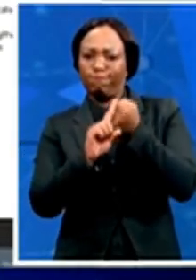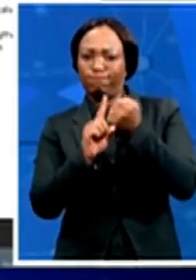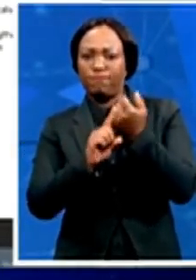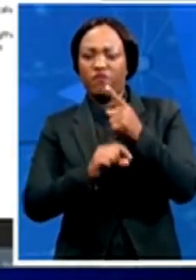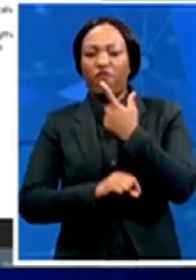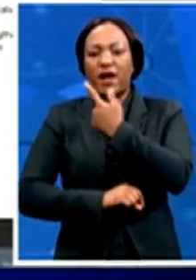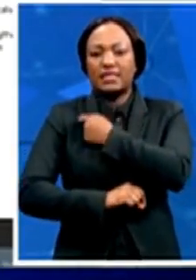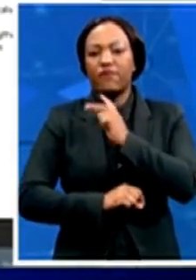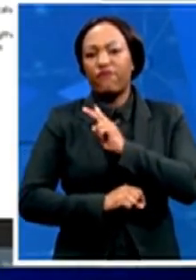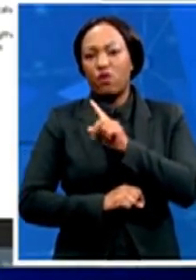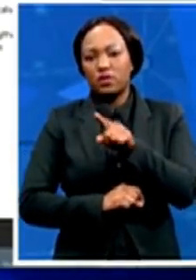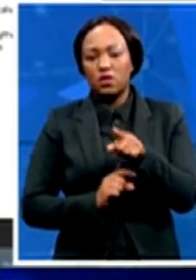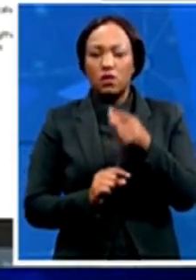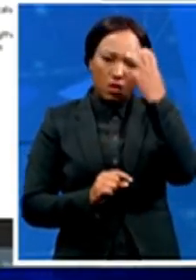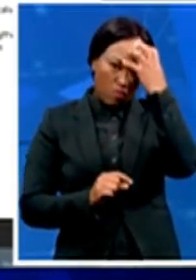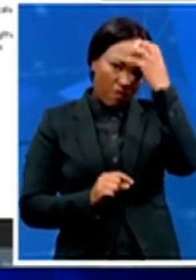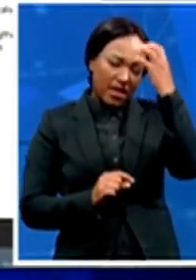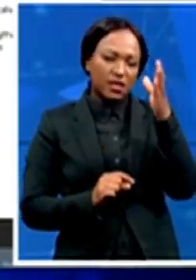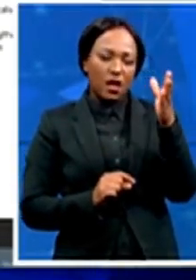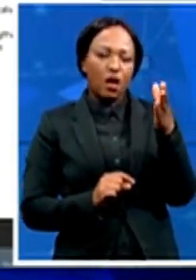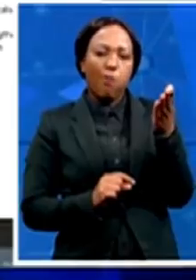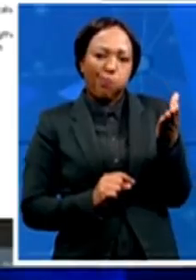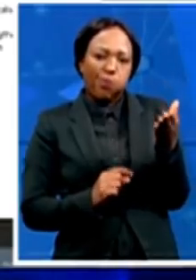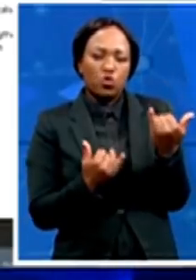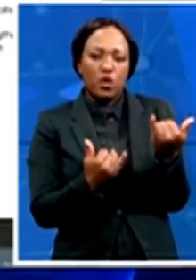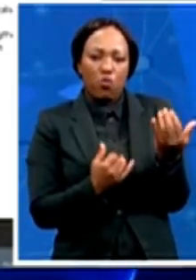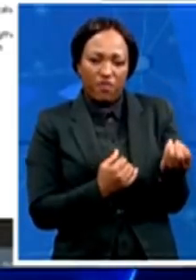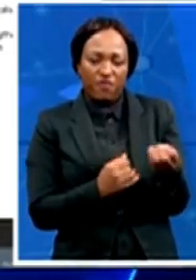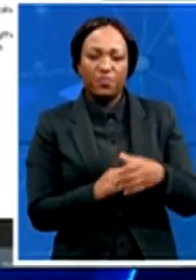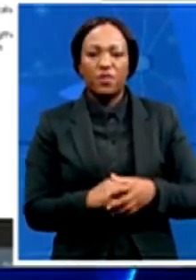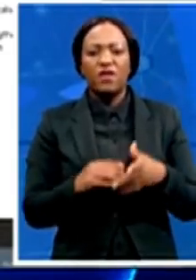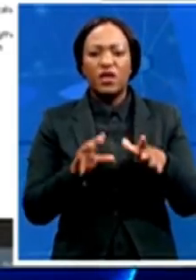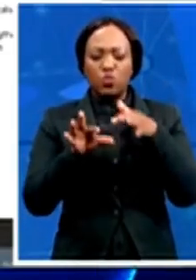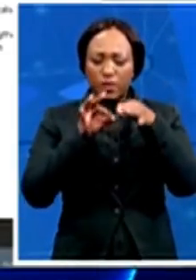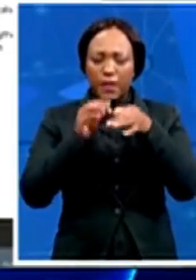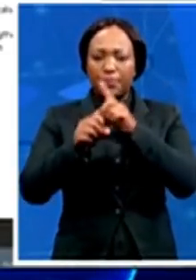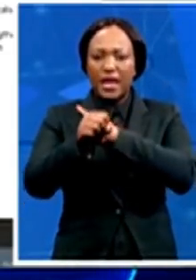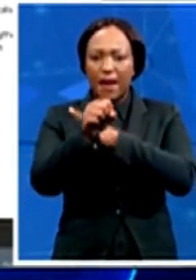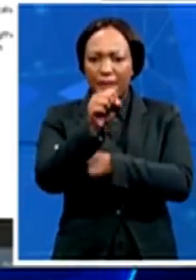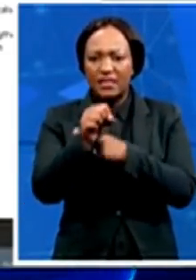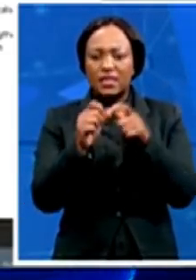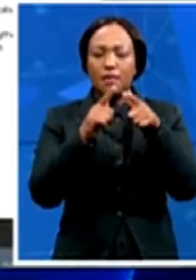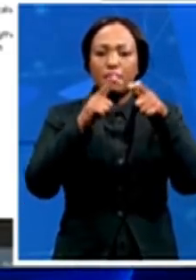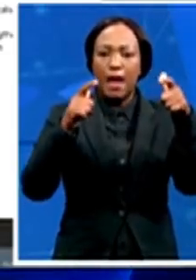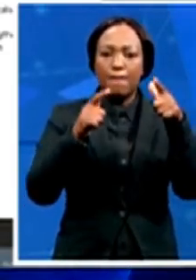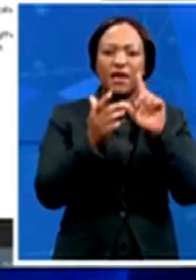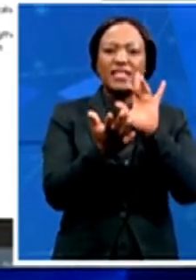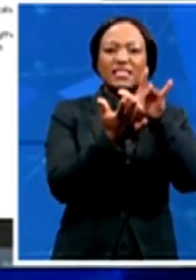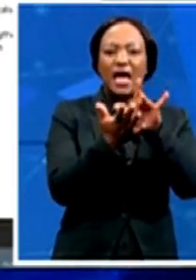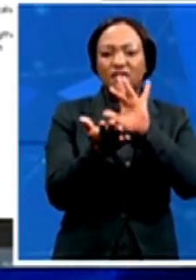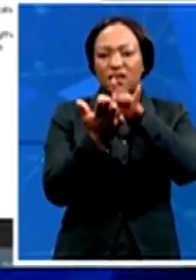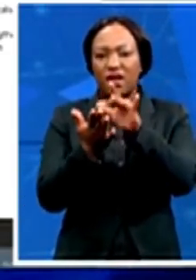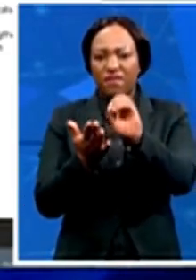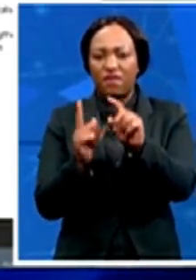Bekker with us today. And then scaling up our capacity, mass sites, pop-up site, weekend operations, and then continue to mitigate the risk